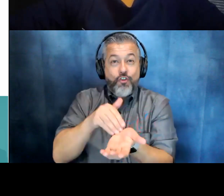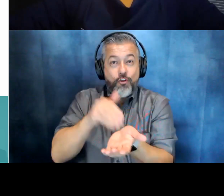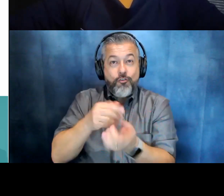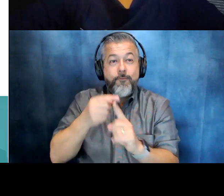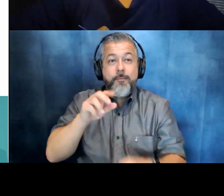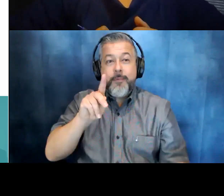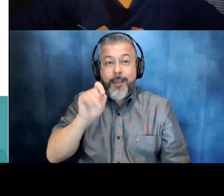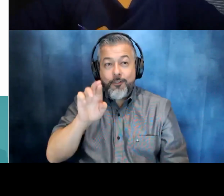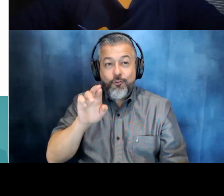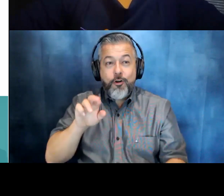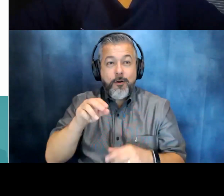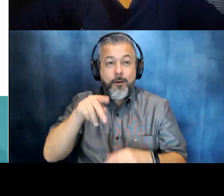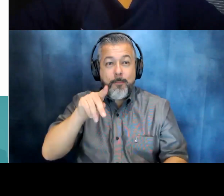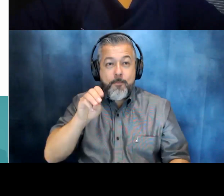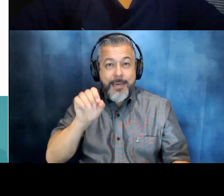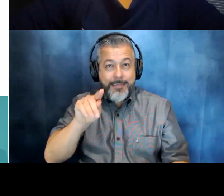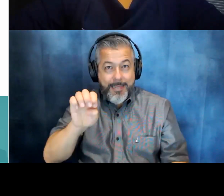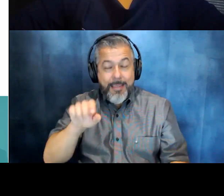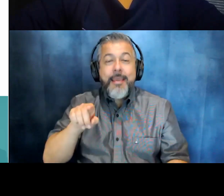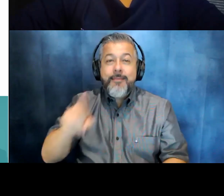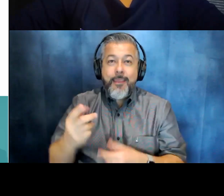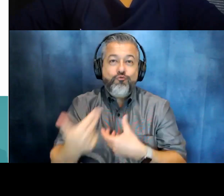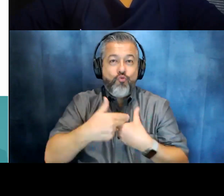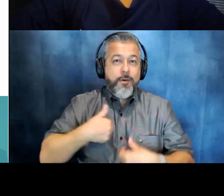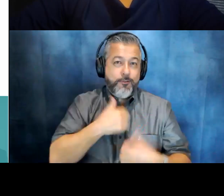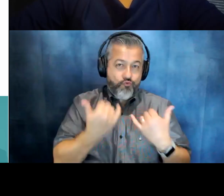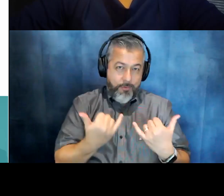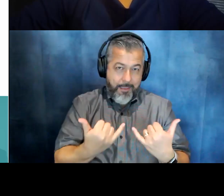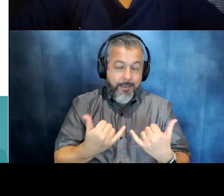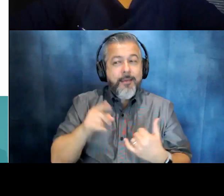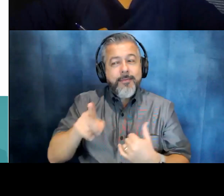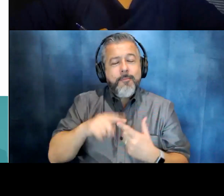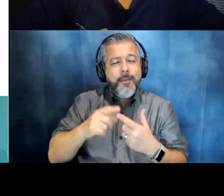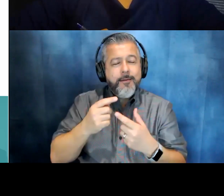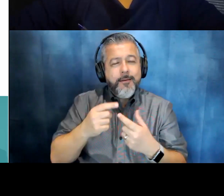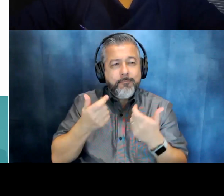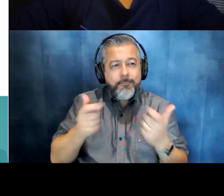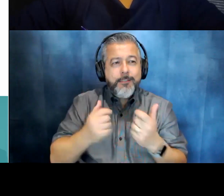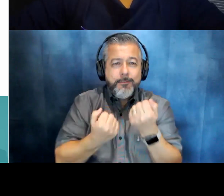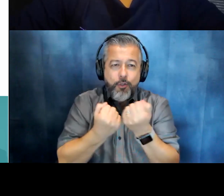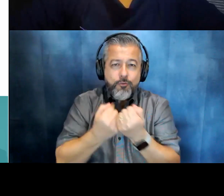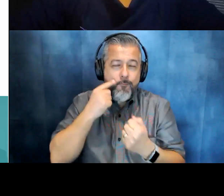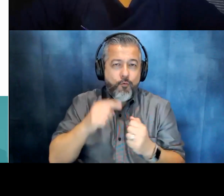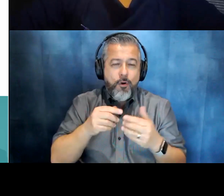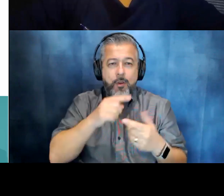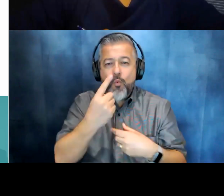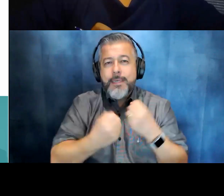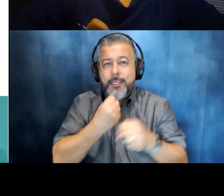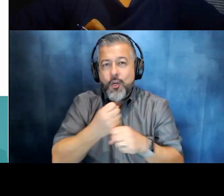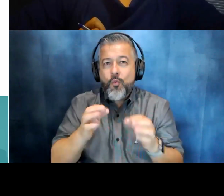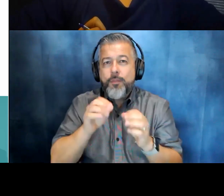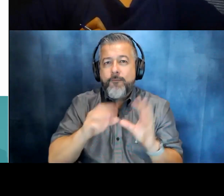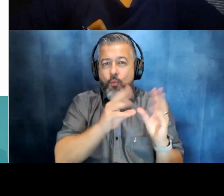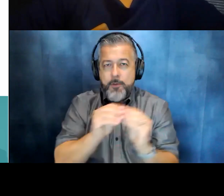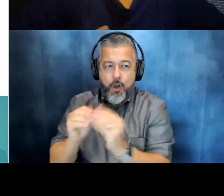generous sponsor for this year of webinars. And so today our sponsors are Kaiser Permanente, along with distinguished